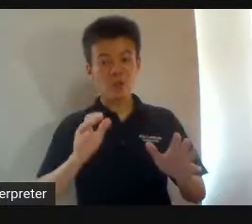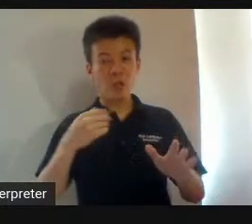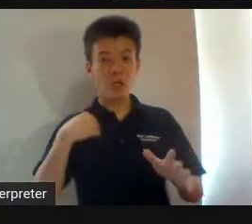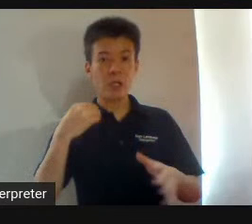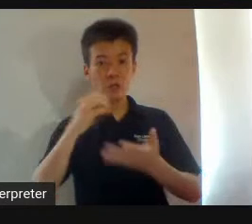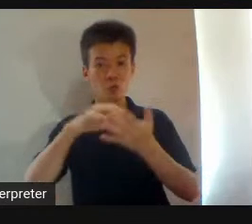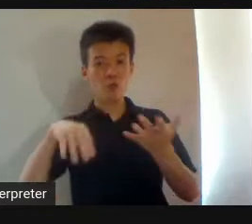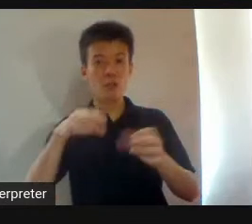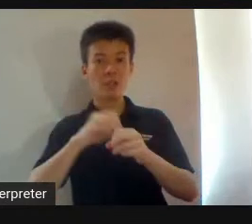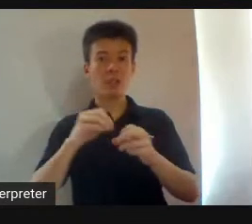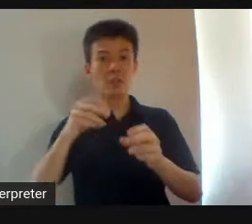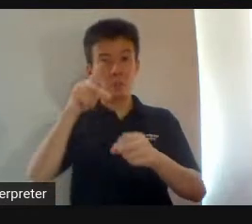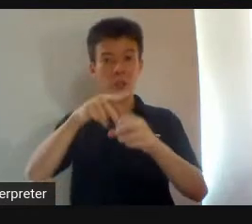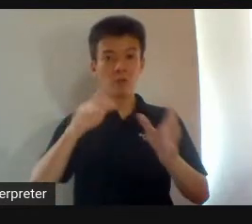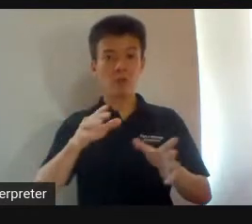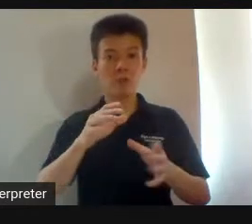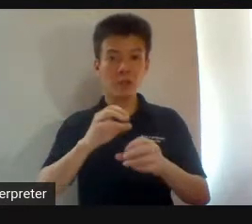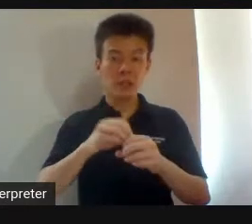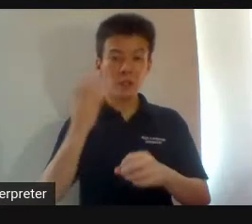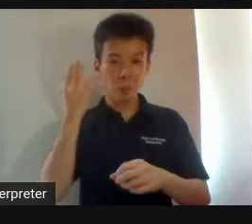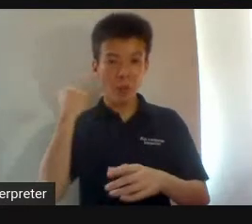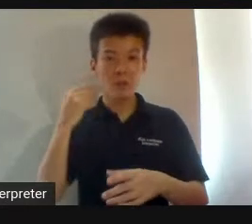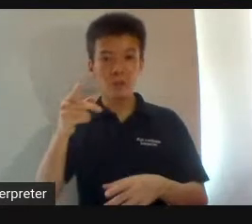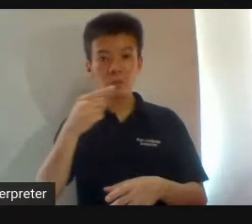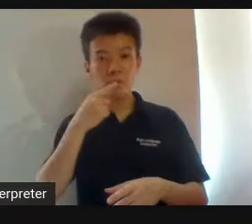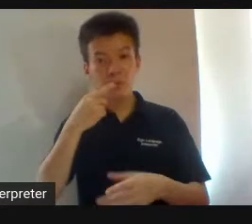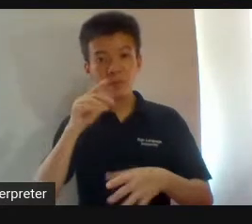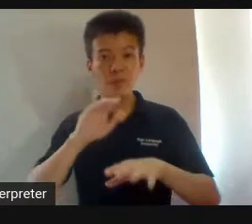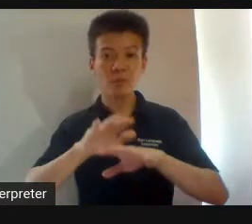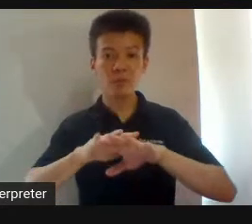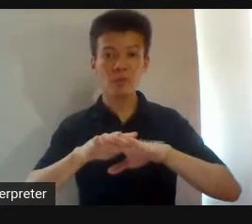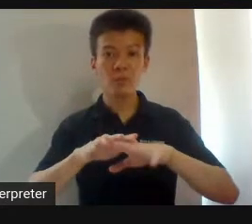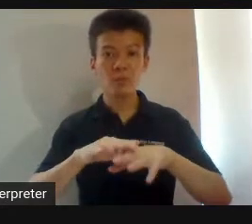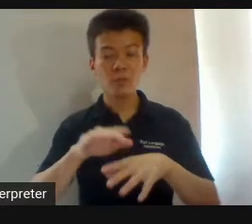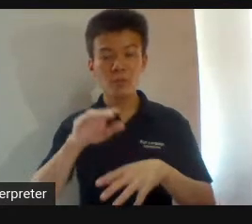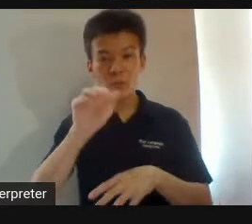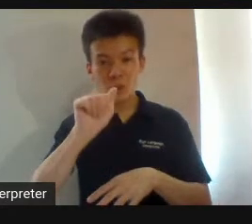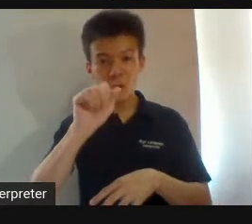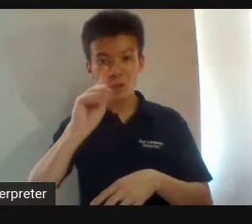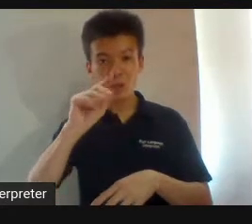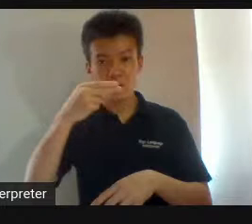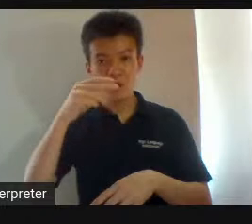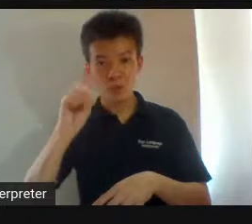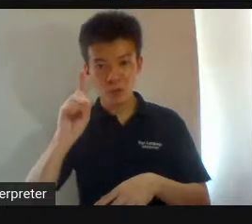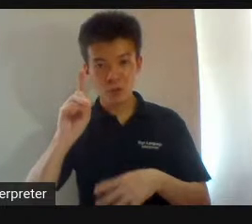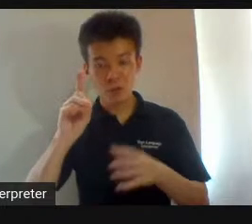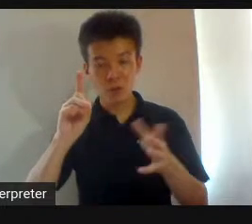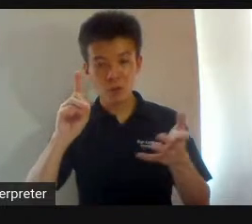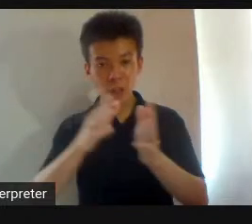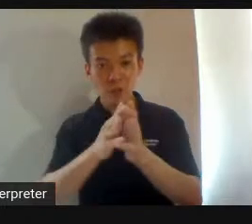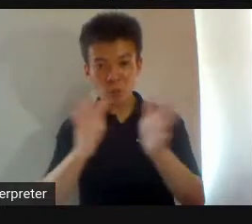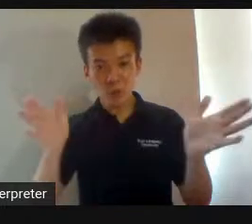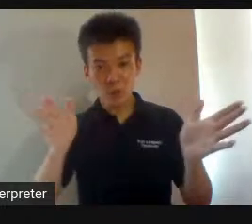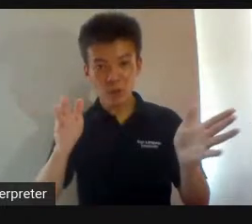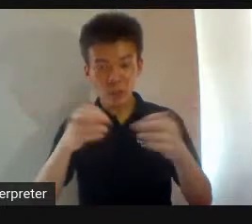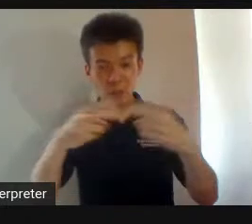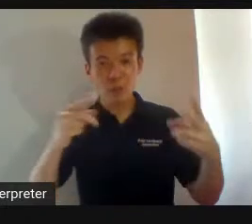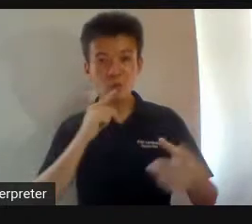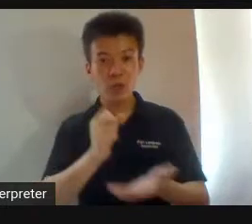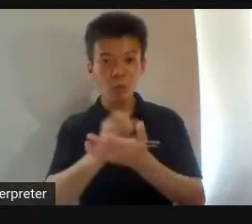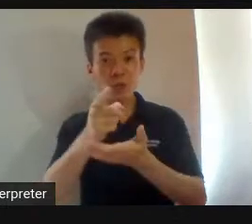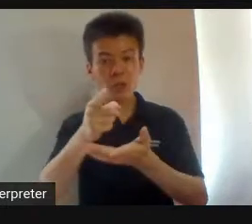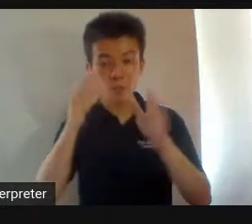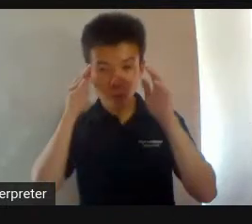past, in participants in the past, who have shared that they're on the ADHD or on the spectrum. So the captions actually help them